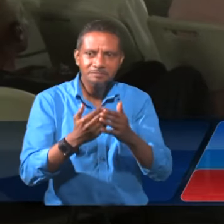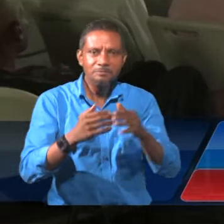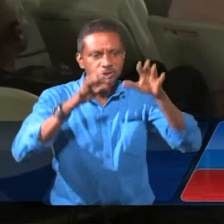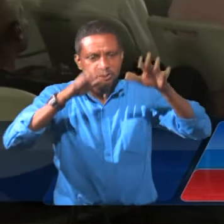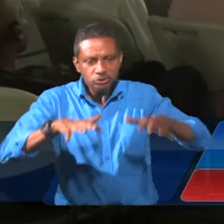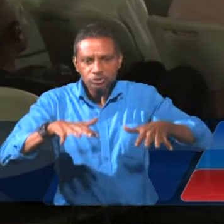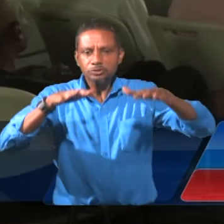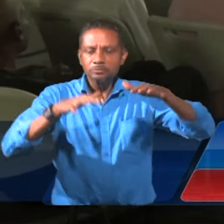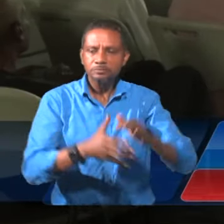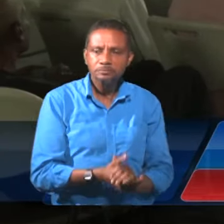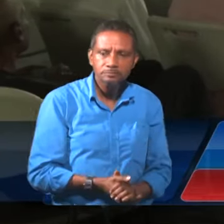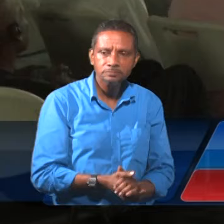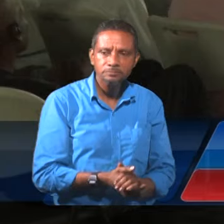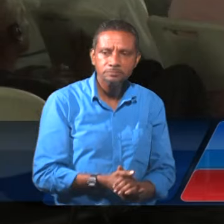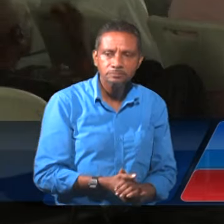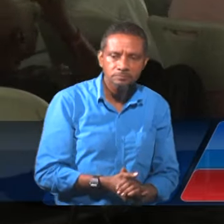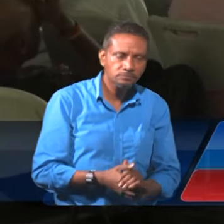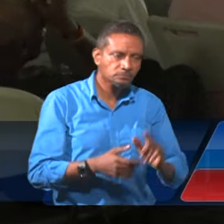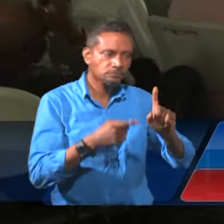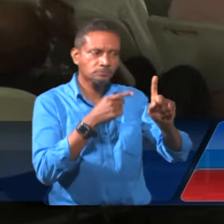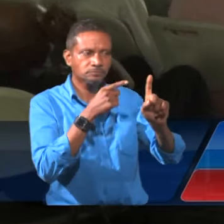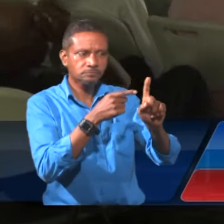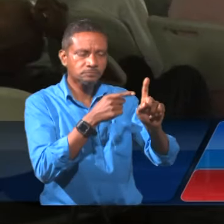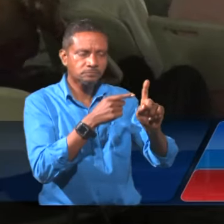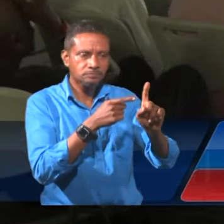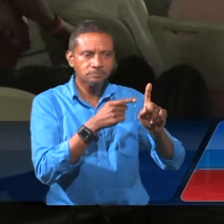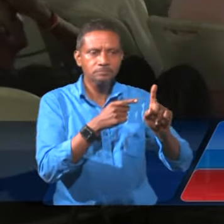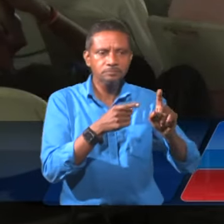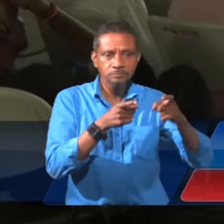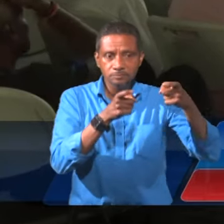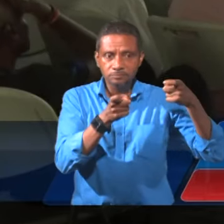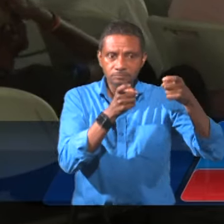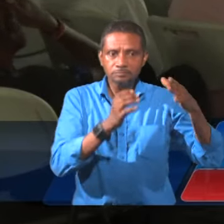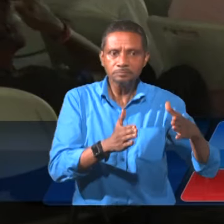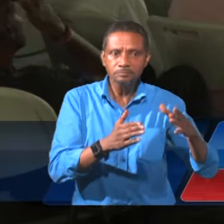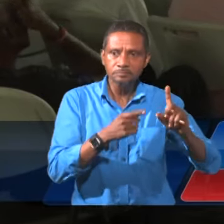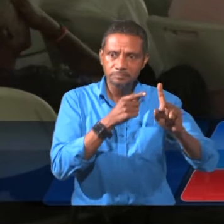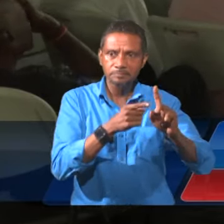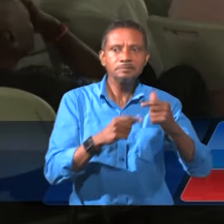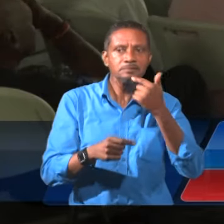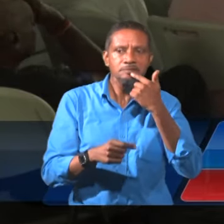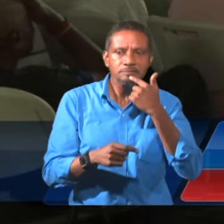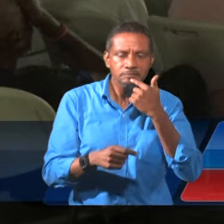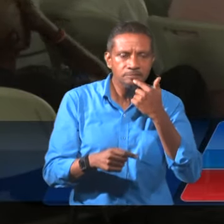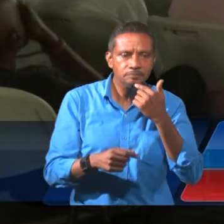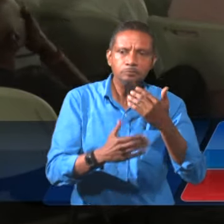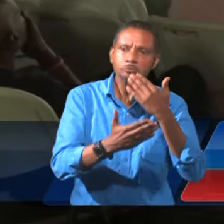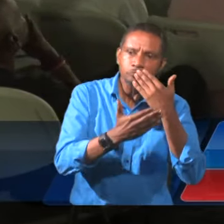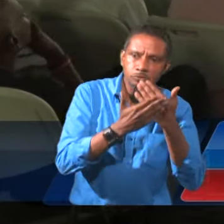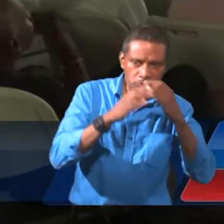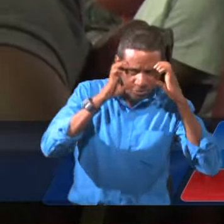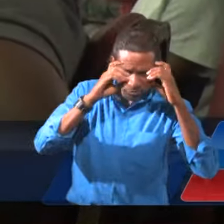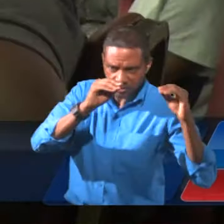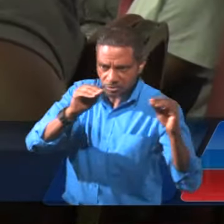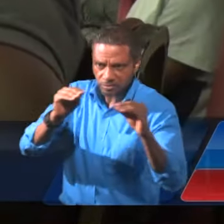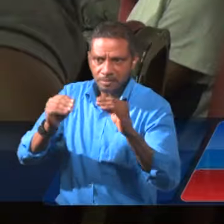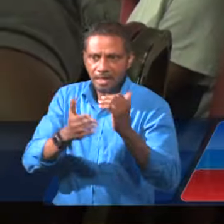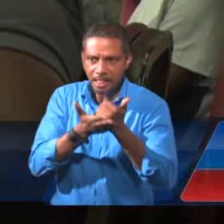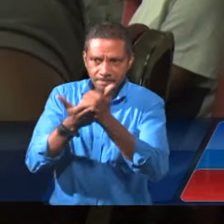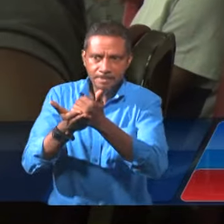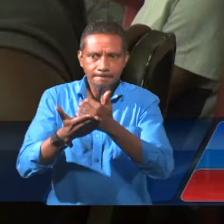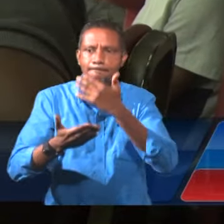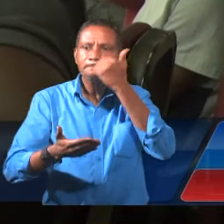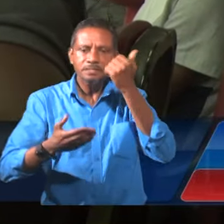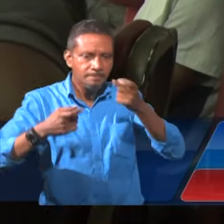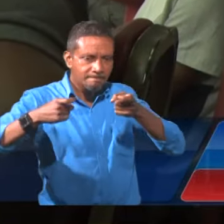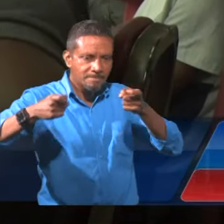of MarVista, Marcus Maiku, explains that proper education and training for farmers can help them better manage their farms. He also